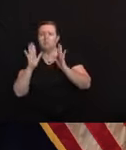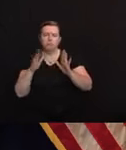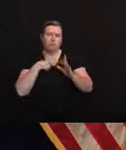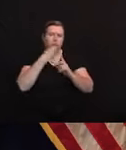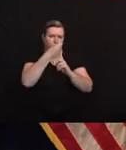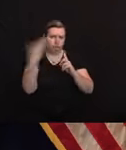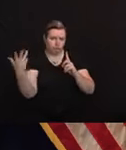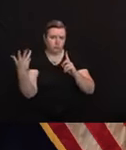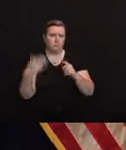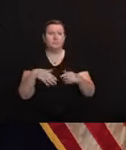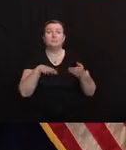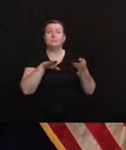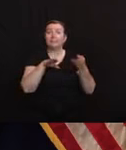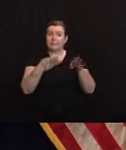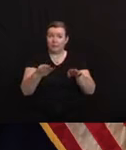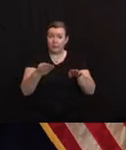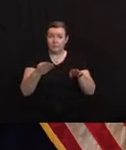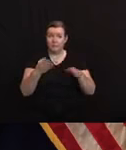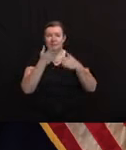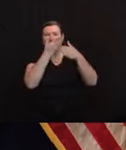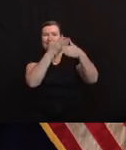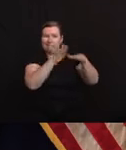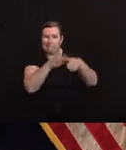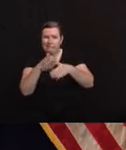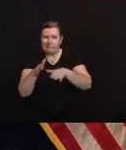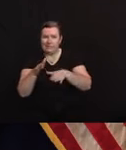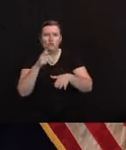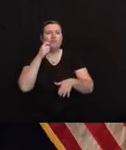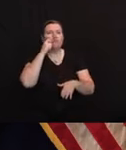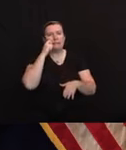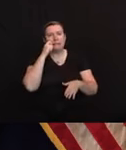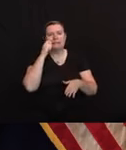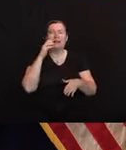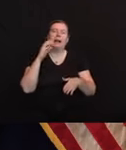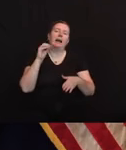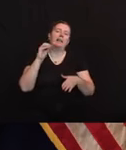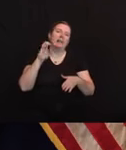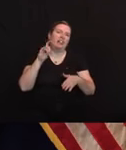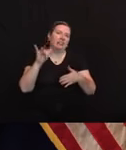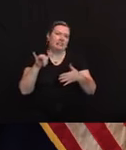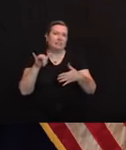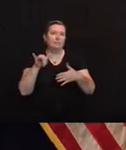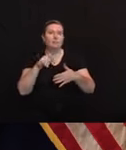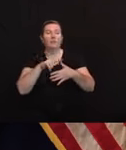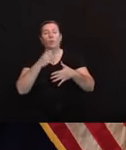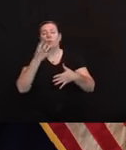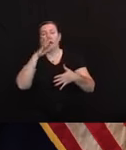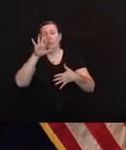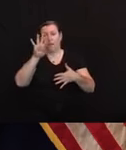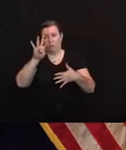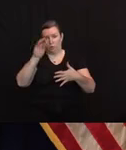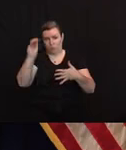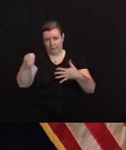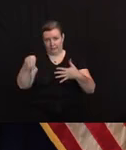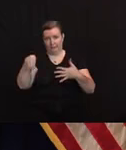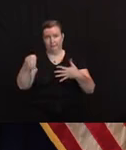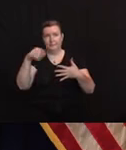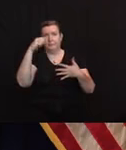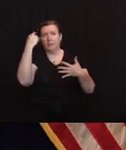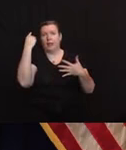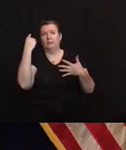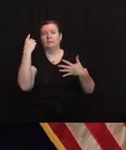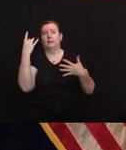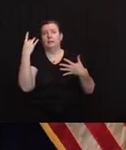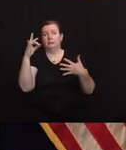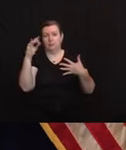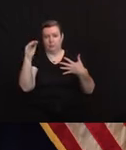deaths, the breakdown by race and ethnicity is as follows: white 54.2, black